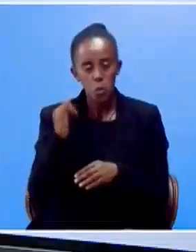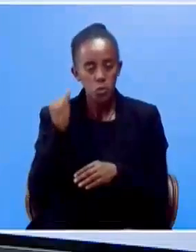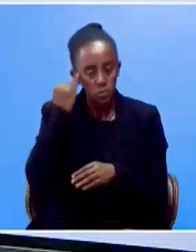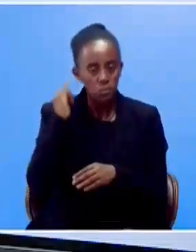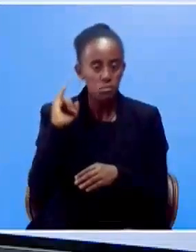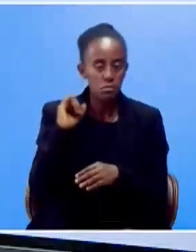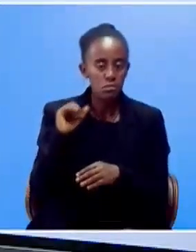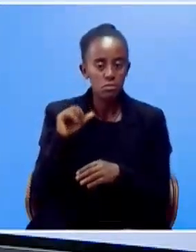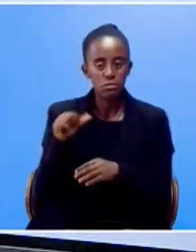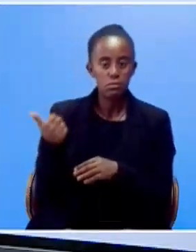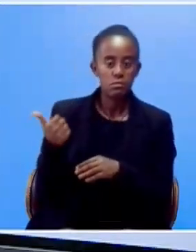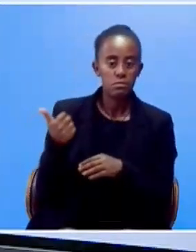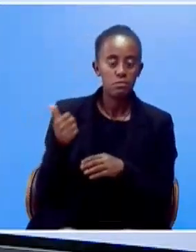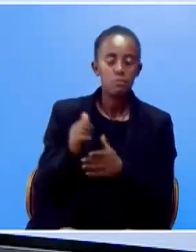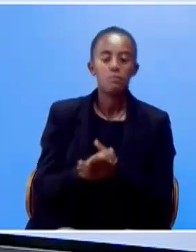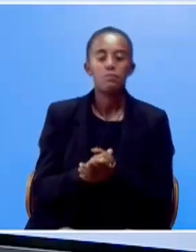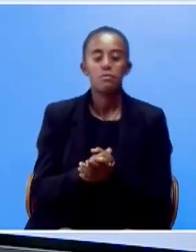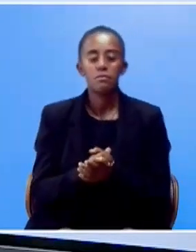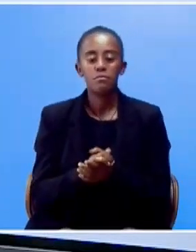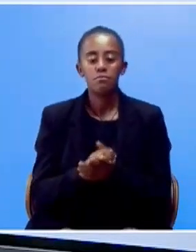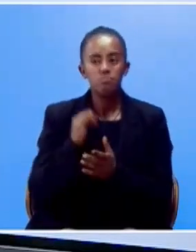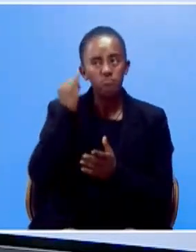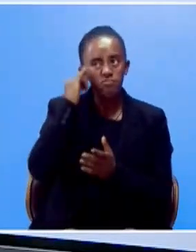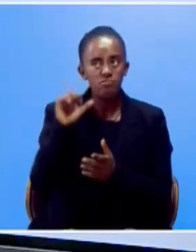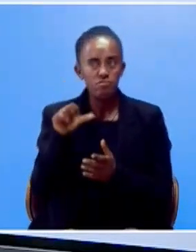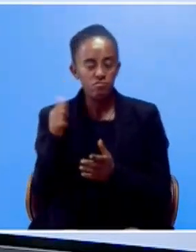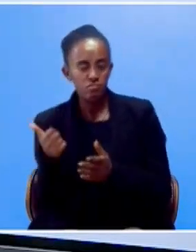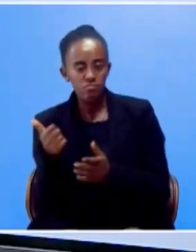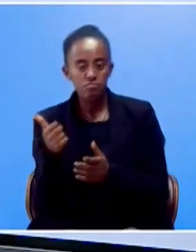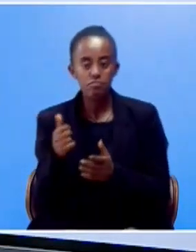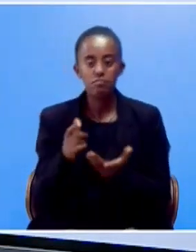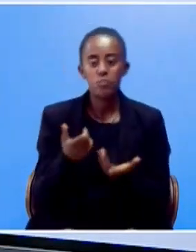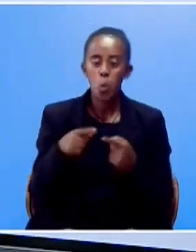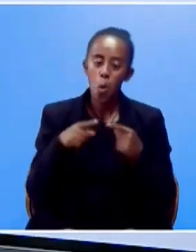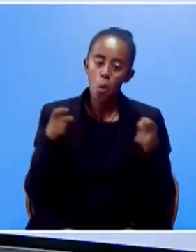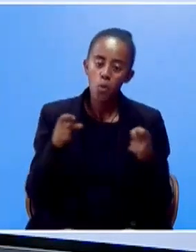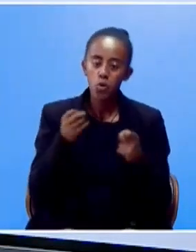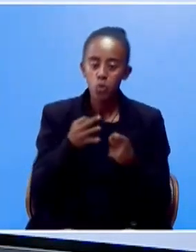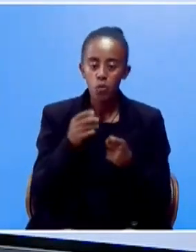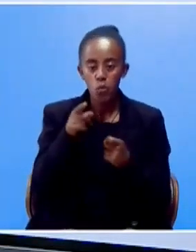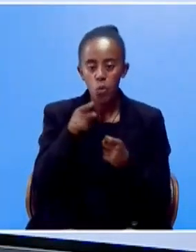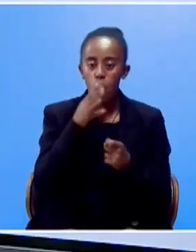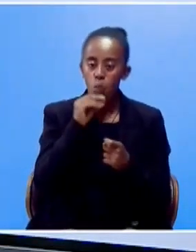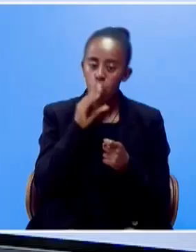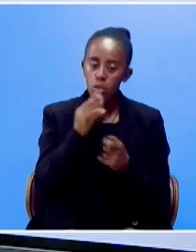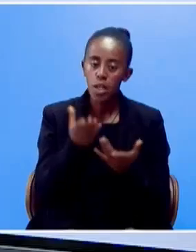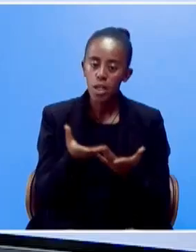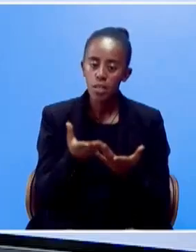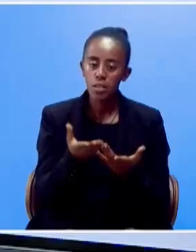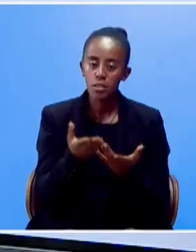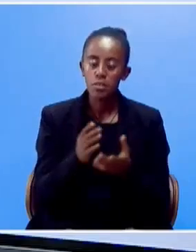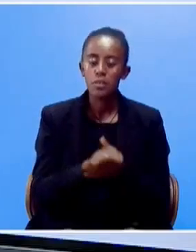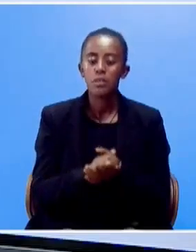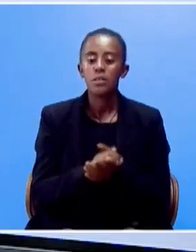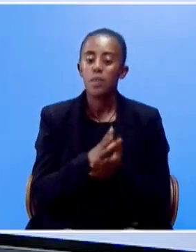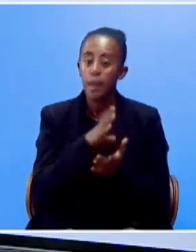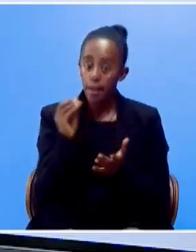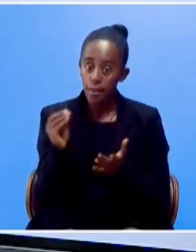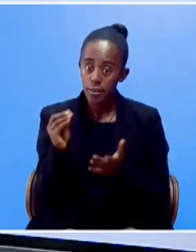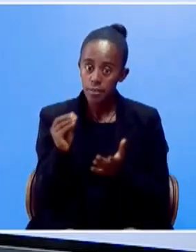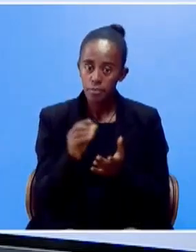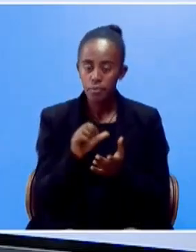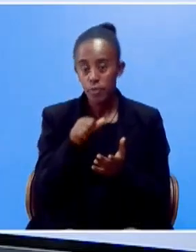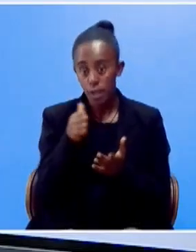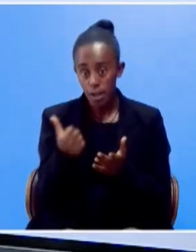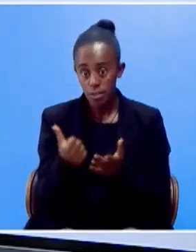This is another. I am on the other side means I am to the opposite of what you are saying. Okay? And the